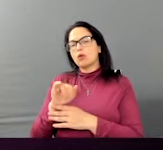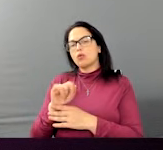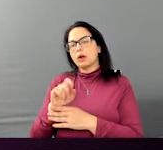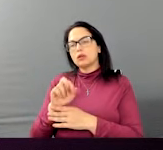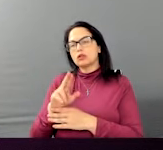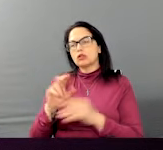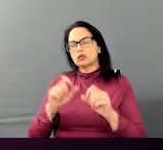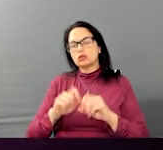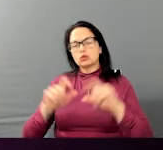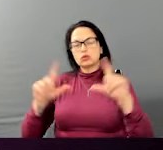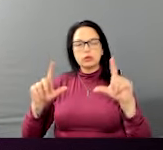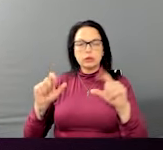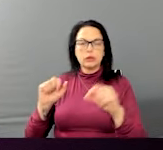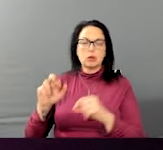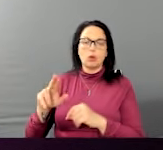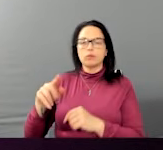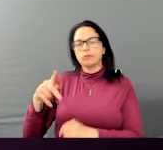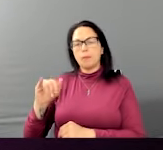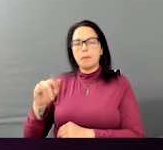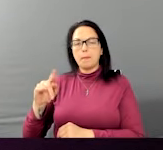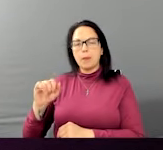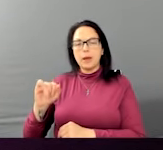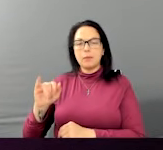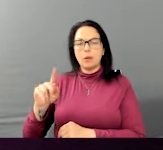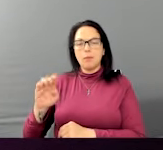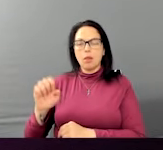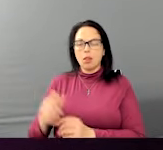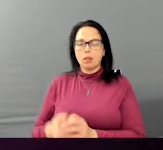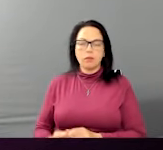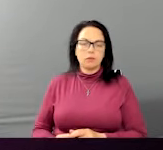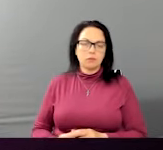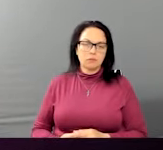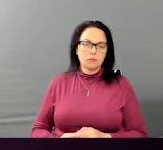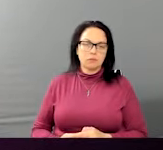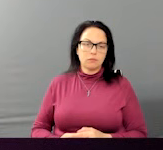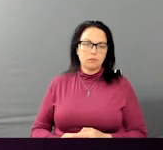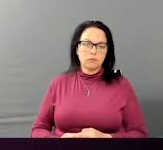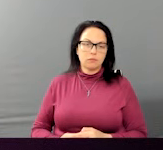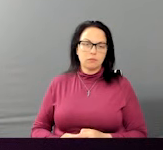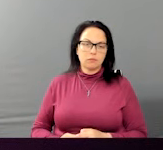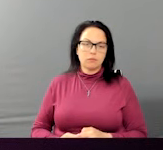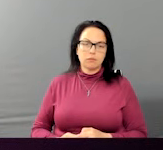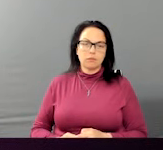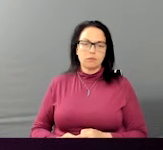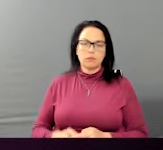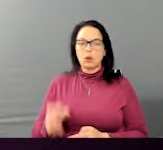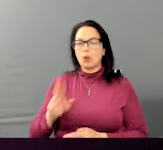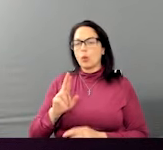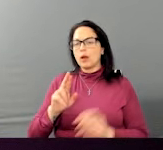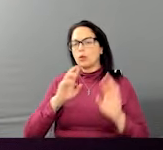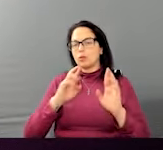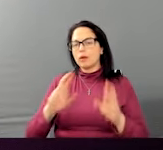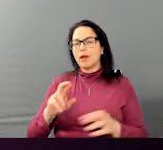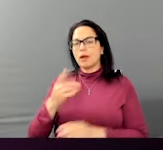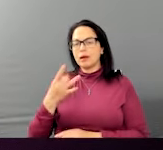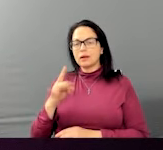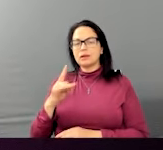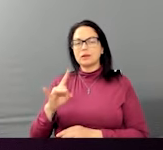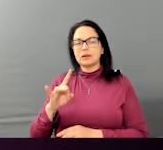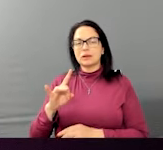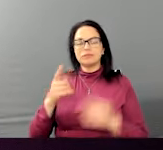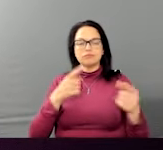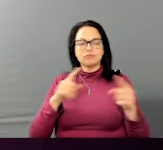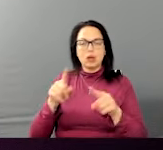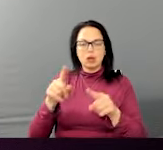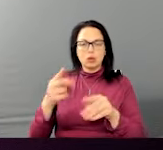or whatever the cool new things. In fact, when React 18 came out, all of Remix worked as is. You can use React 18 with